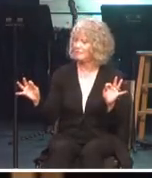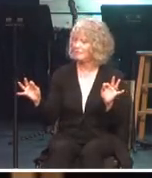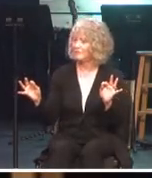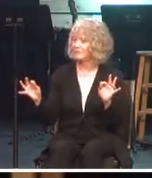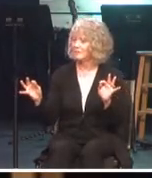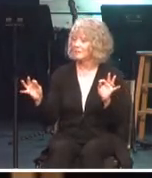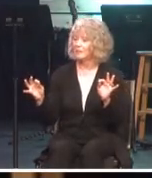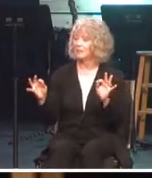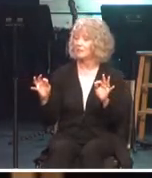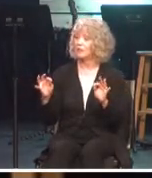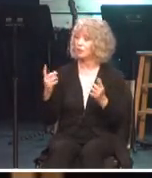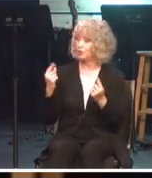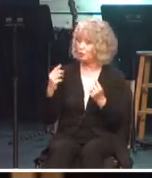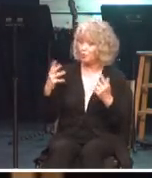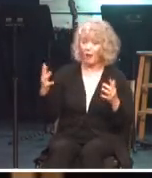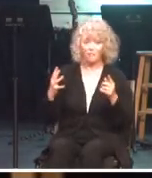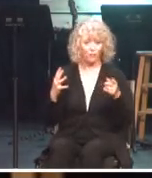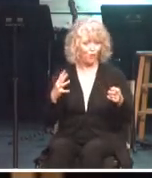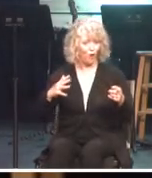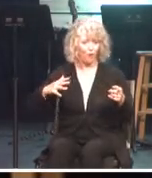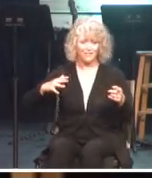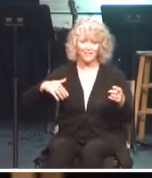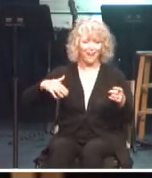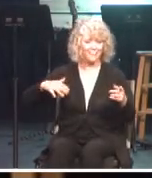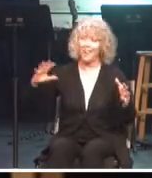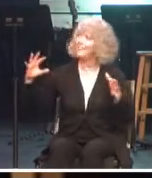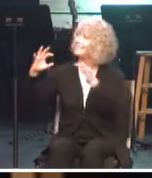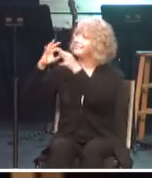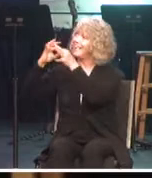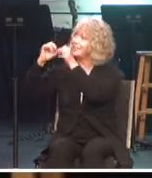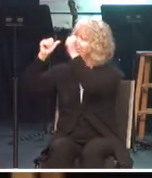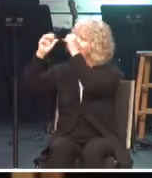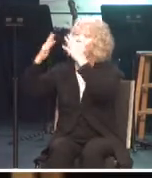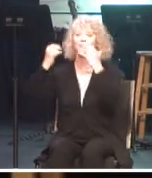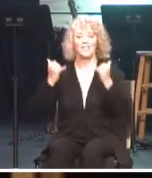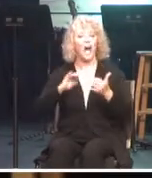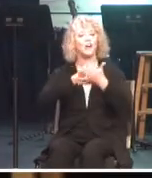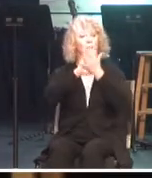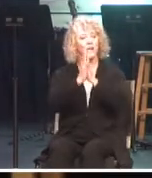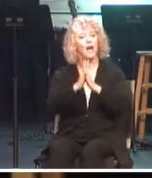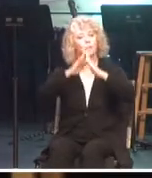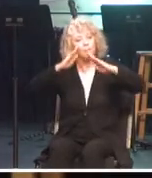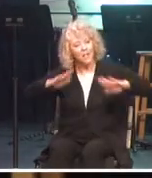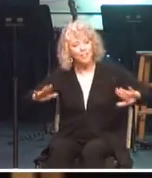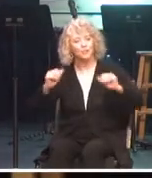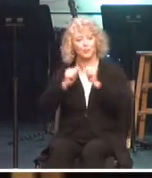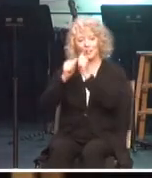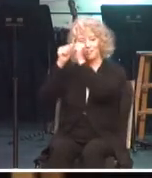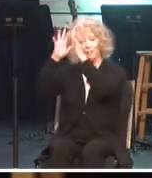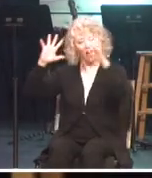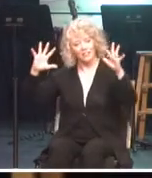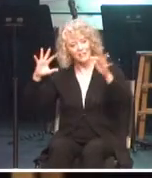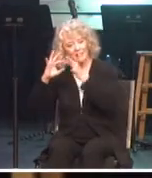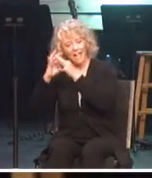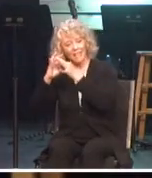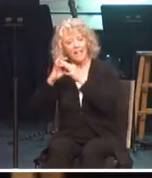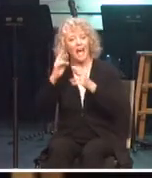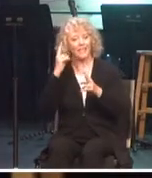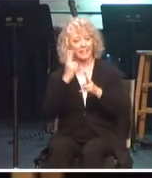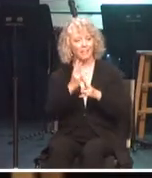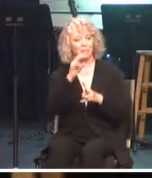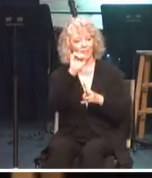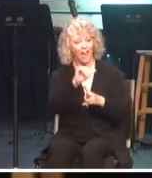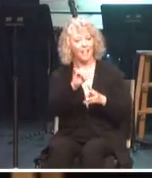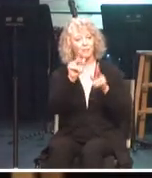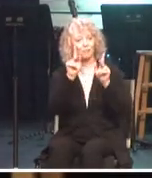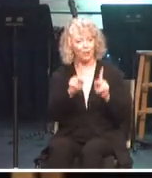Not only to reconcile the unbeliever with the Father, but also to sanctify the believer into the image